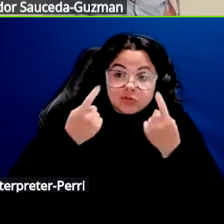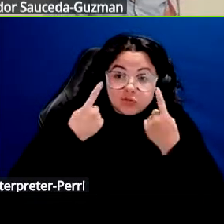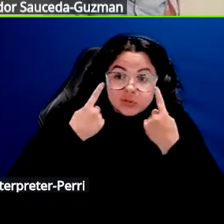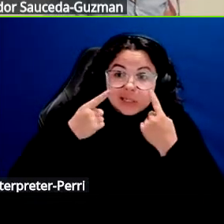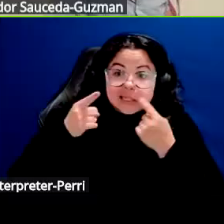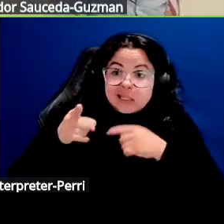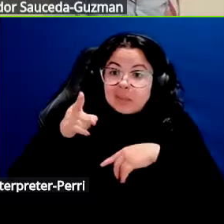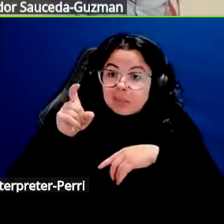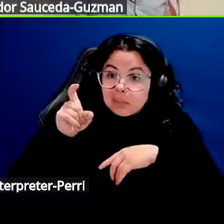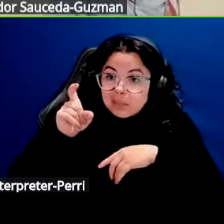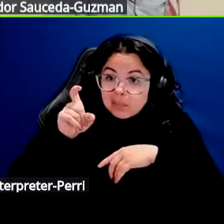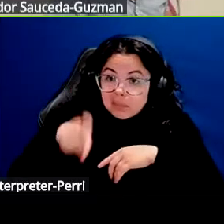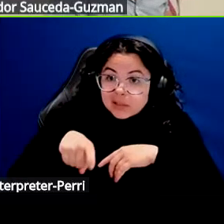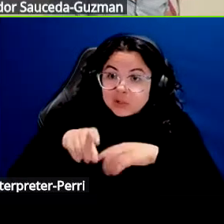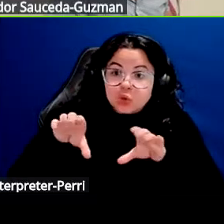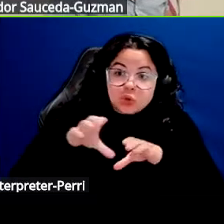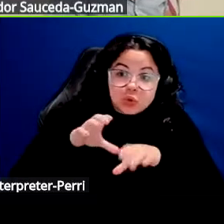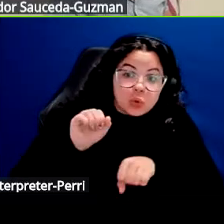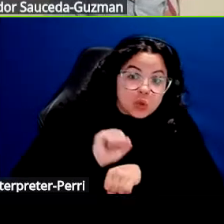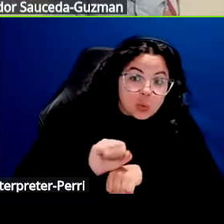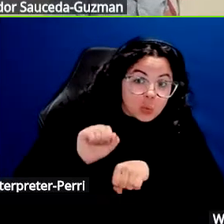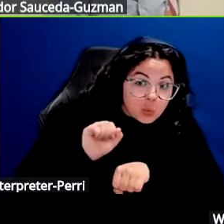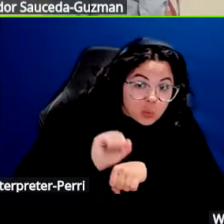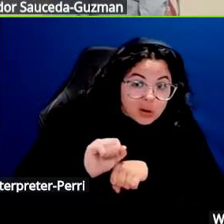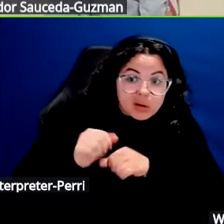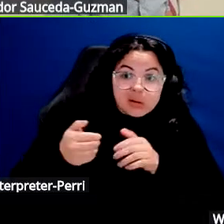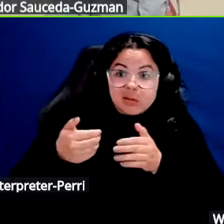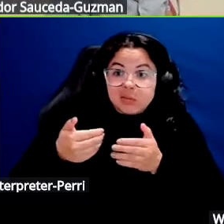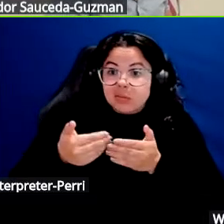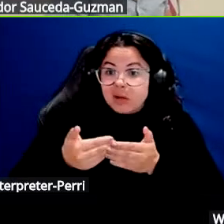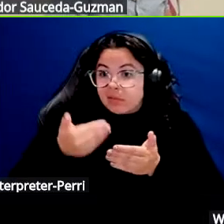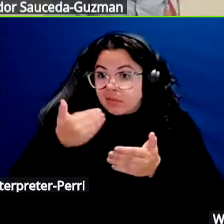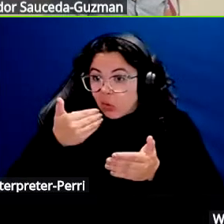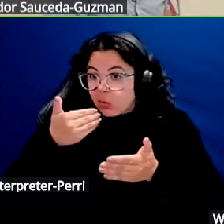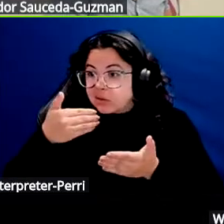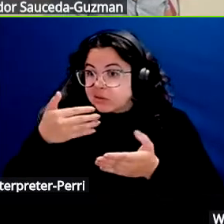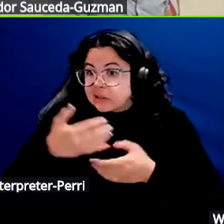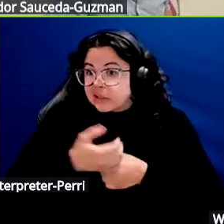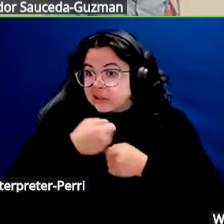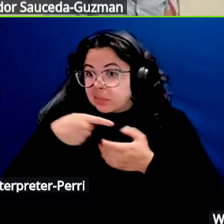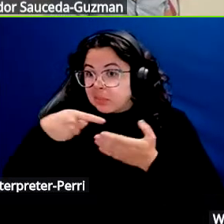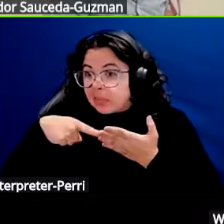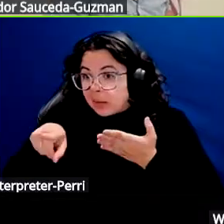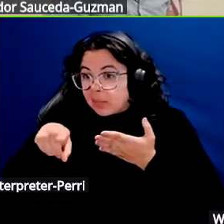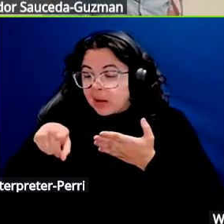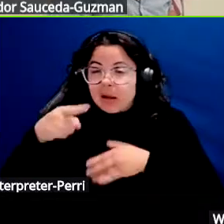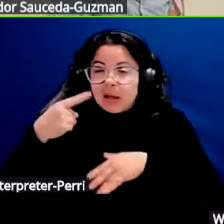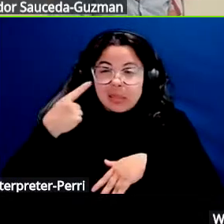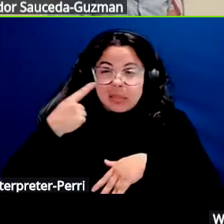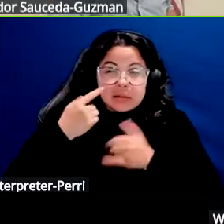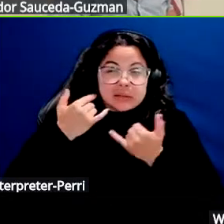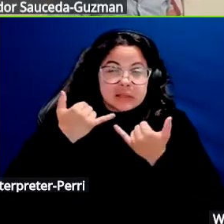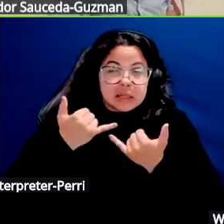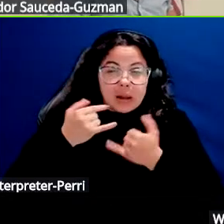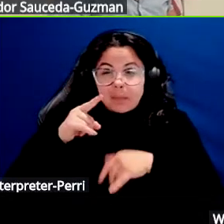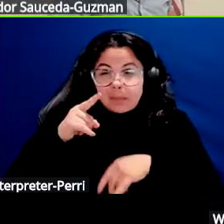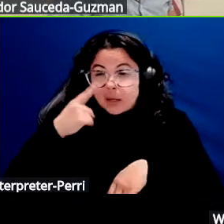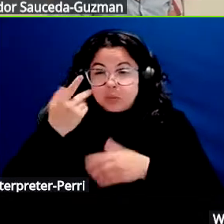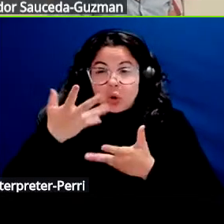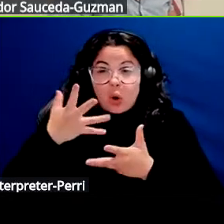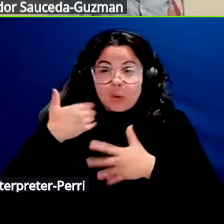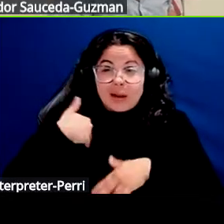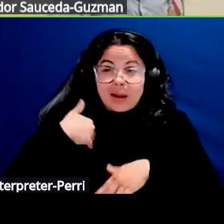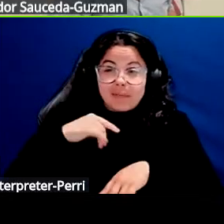must complete the work in order to receive final payments. I believe as of today, since we already have a date selected for